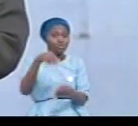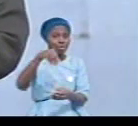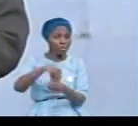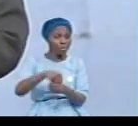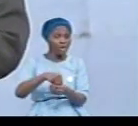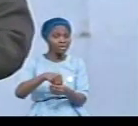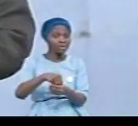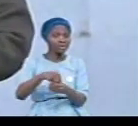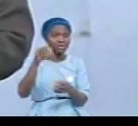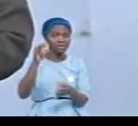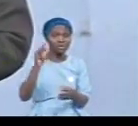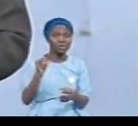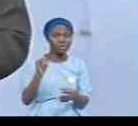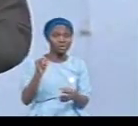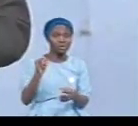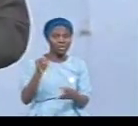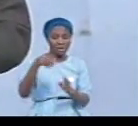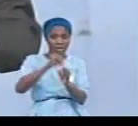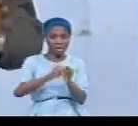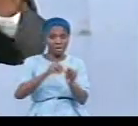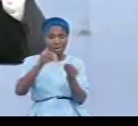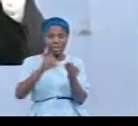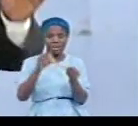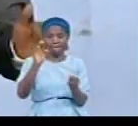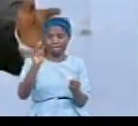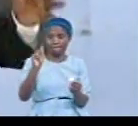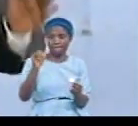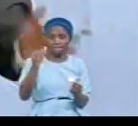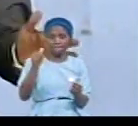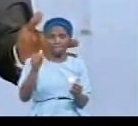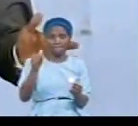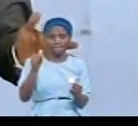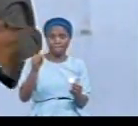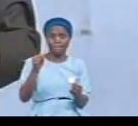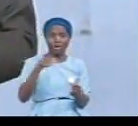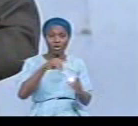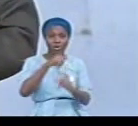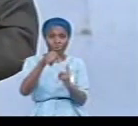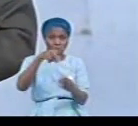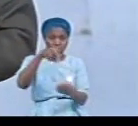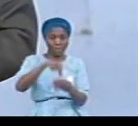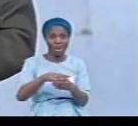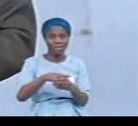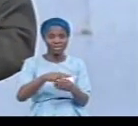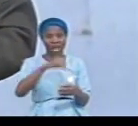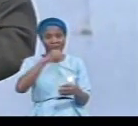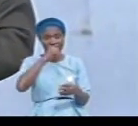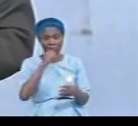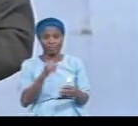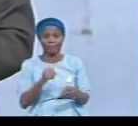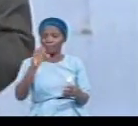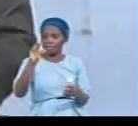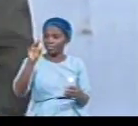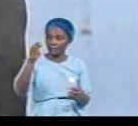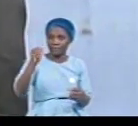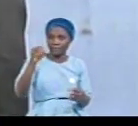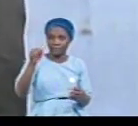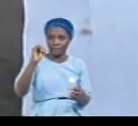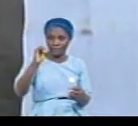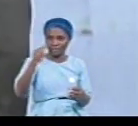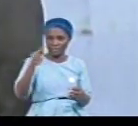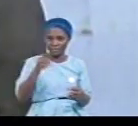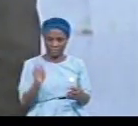it comes up very quickly. When you plant cocoa seeds, that takes longer